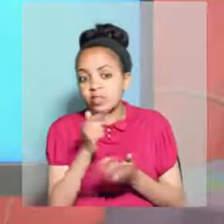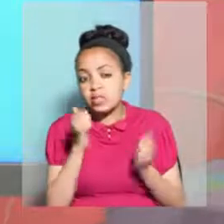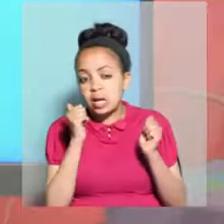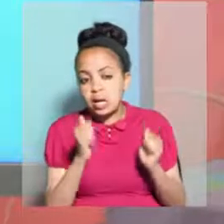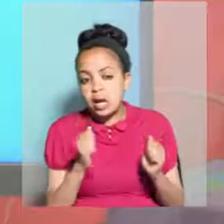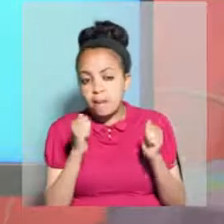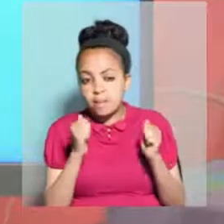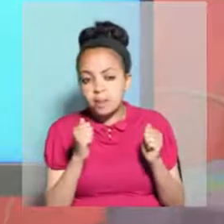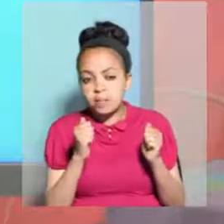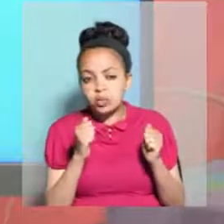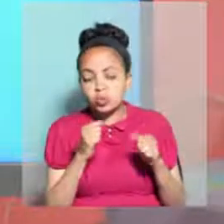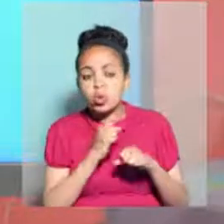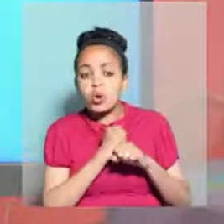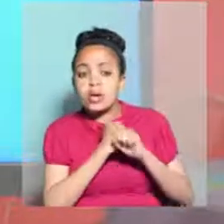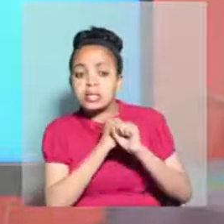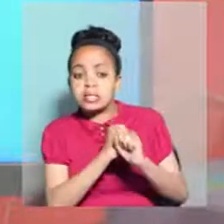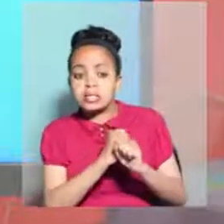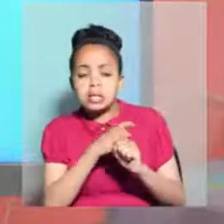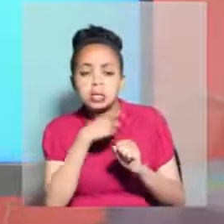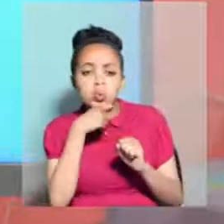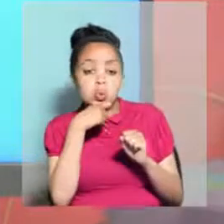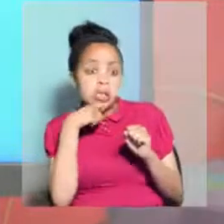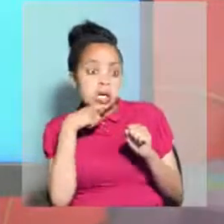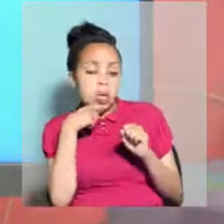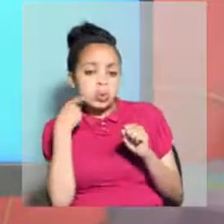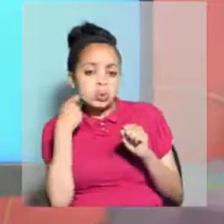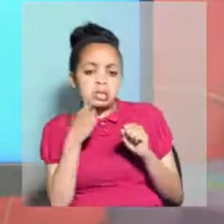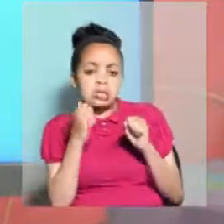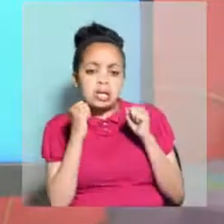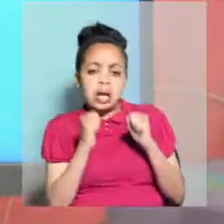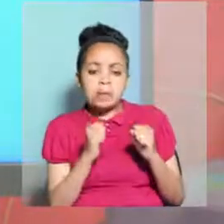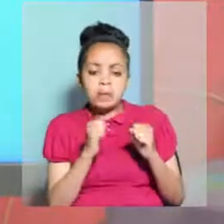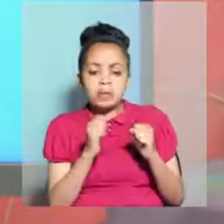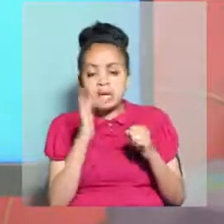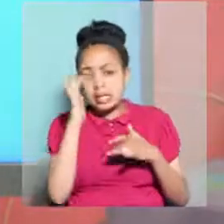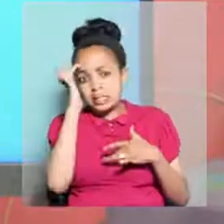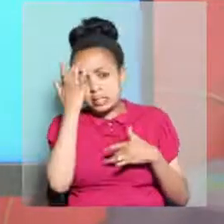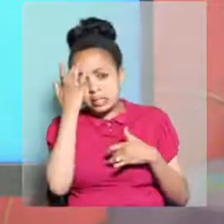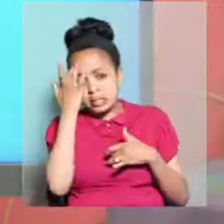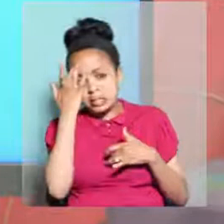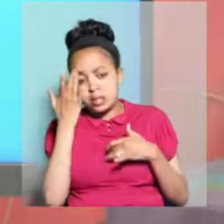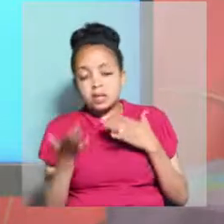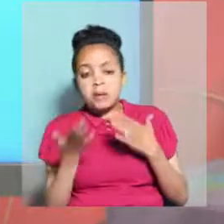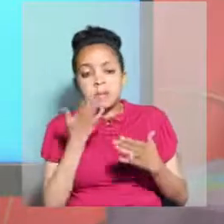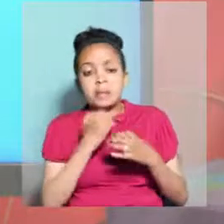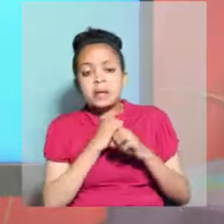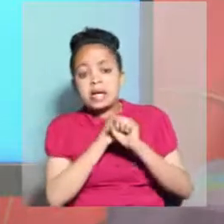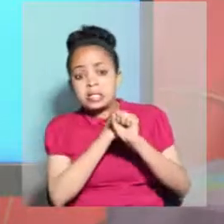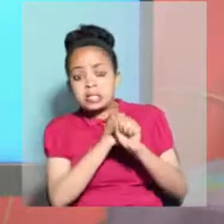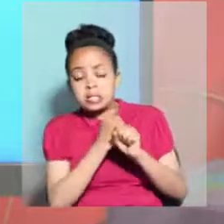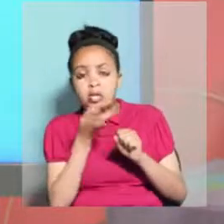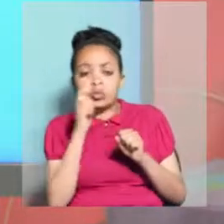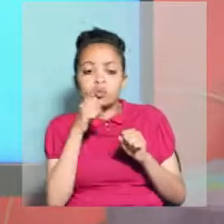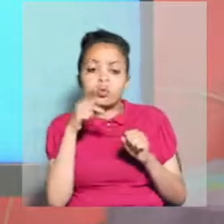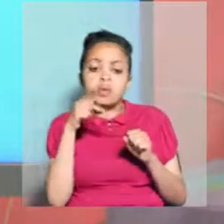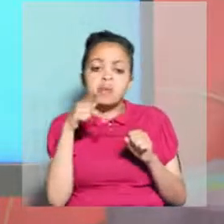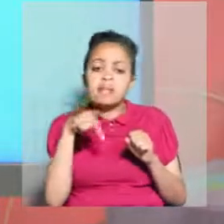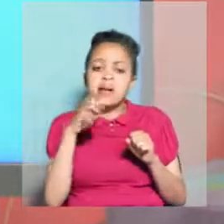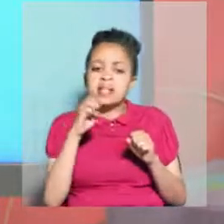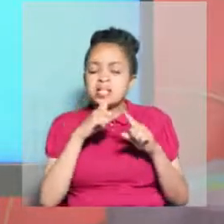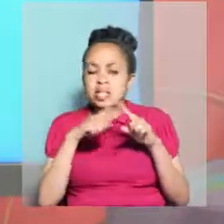can capable to resistant to that of droughts. It may be resistant to that of a disease. It may be resistant to that of a